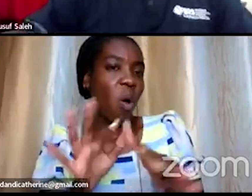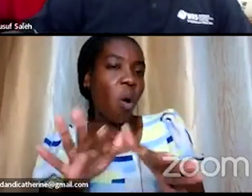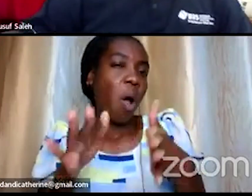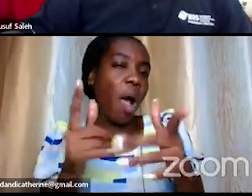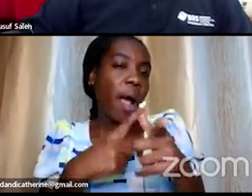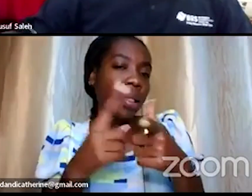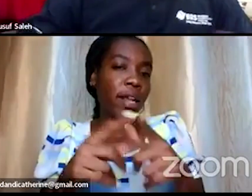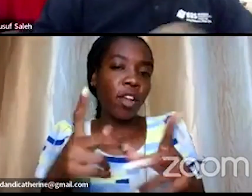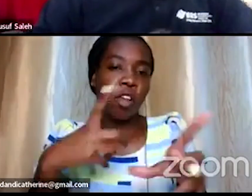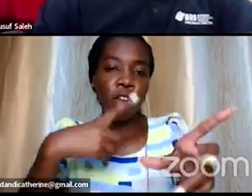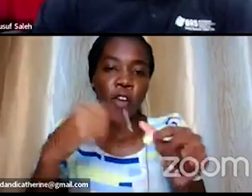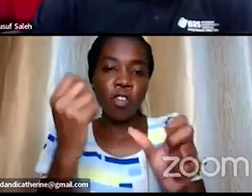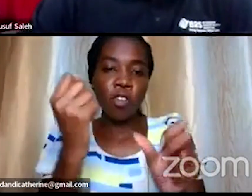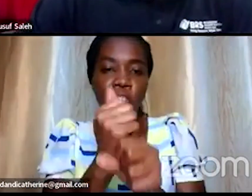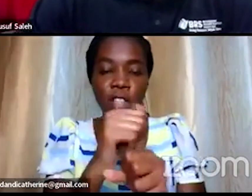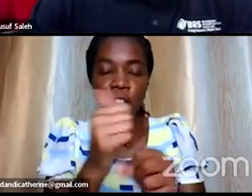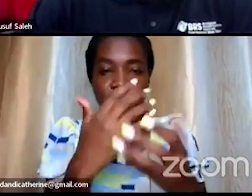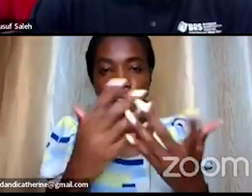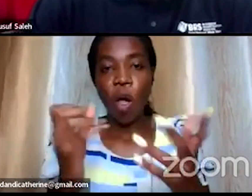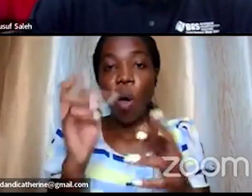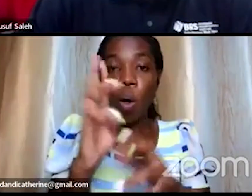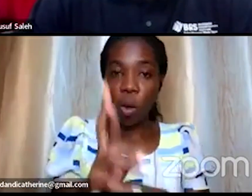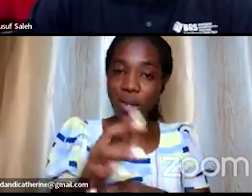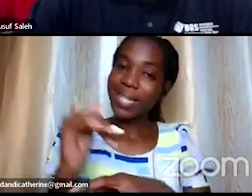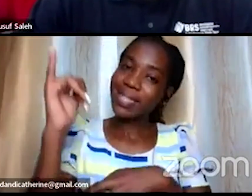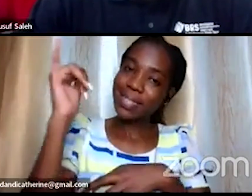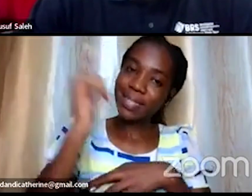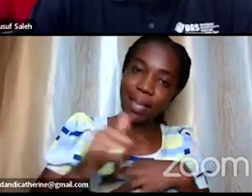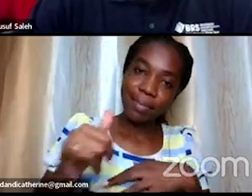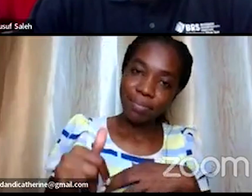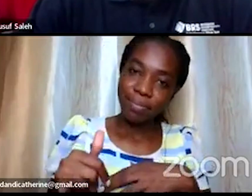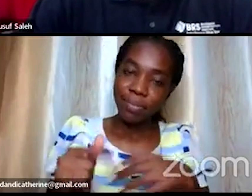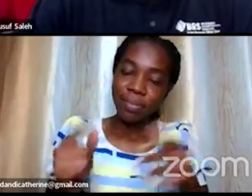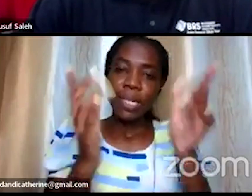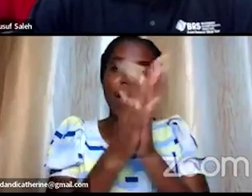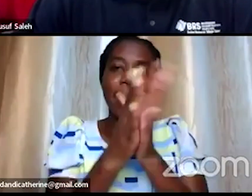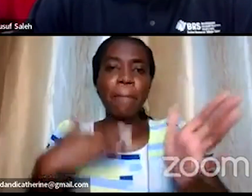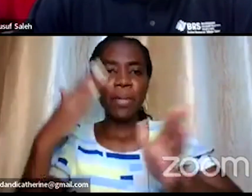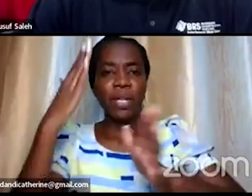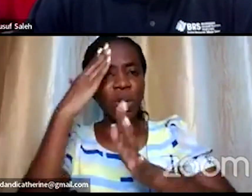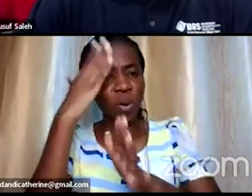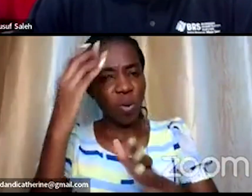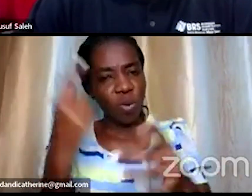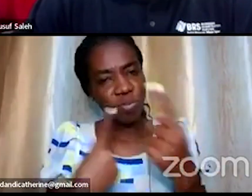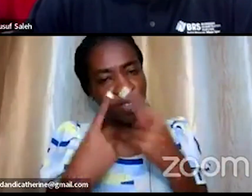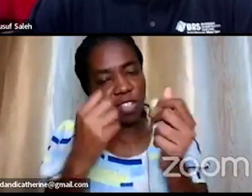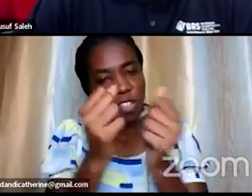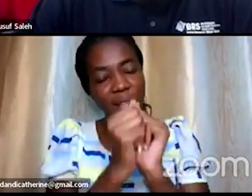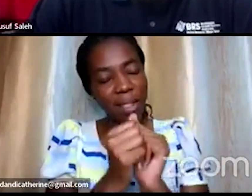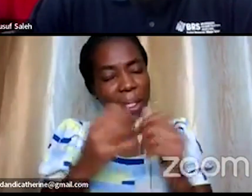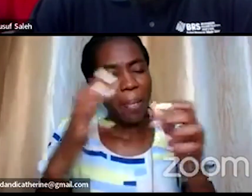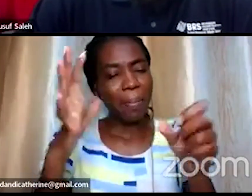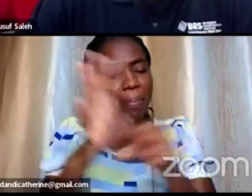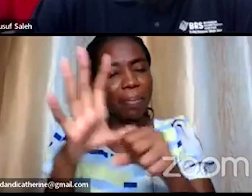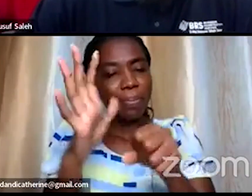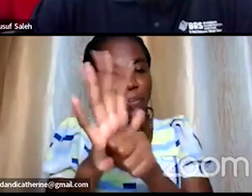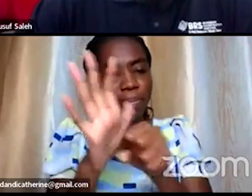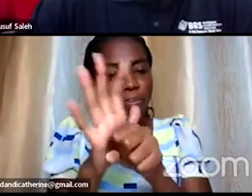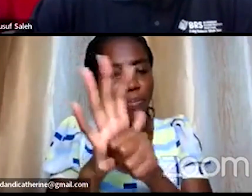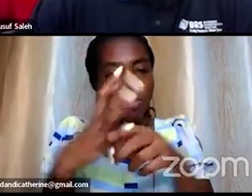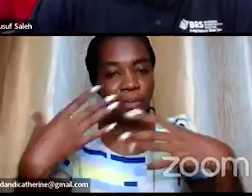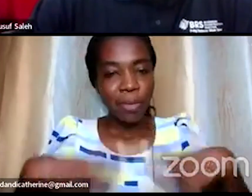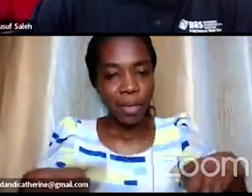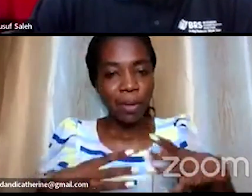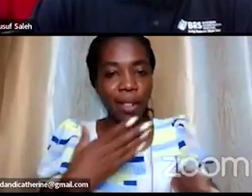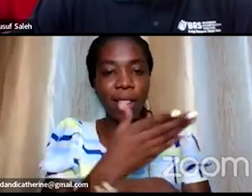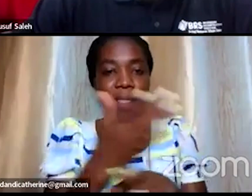do, I have no idea what, or should she stay? And I know I'm speaking for a lot of people on this call, because some people want to, like, I can tell you,